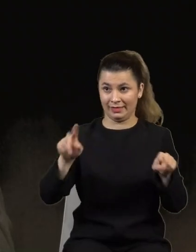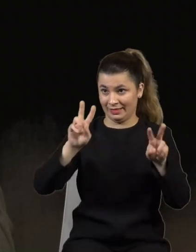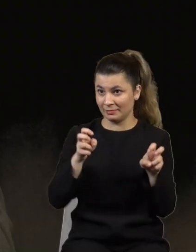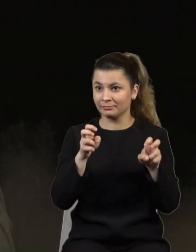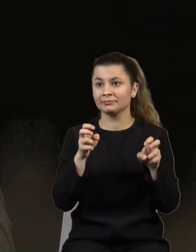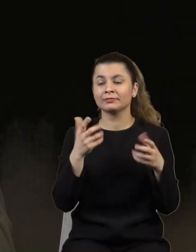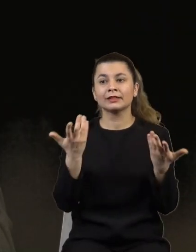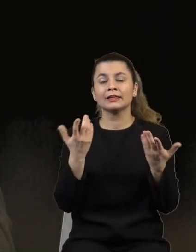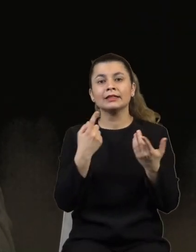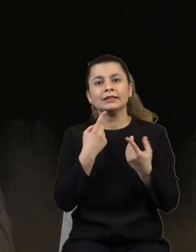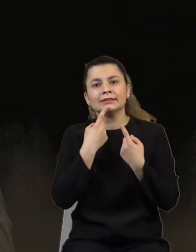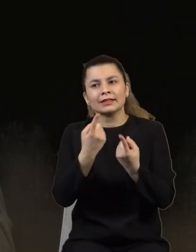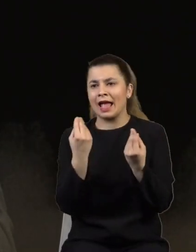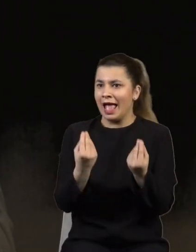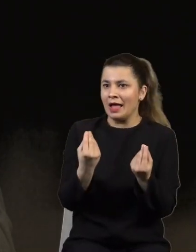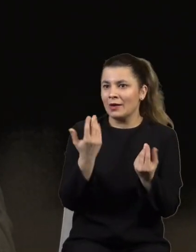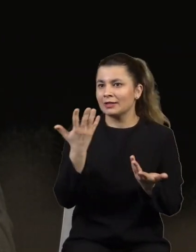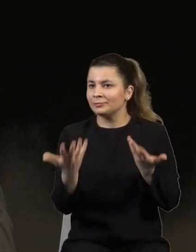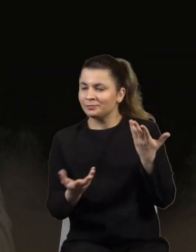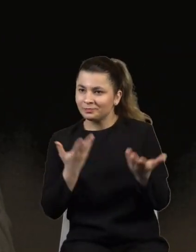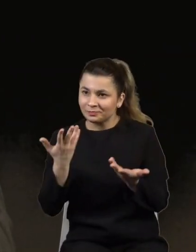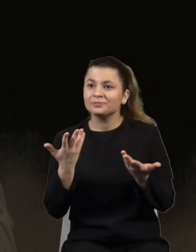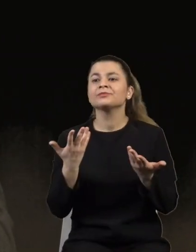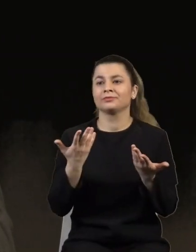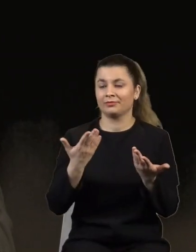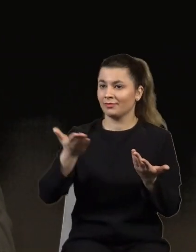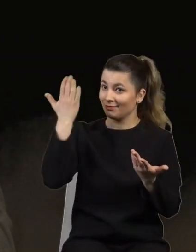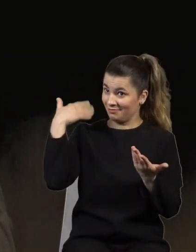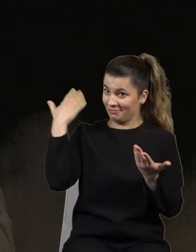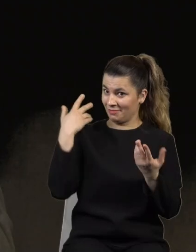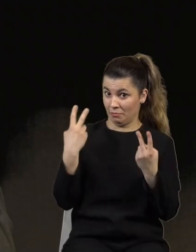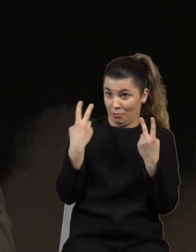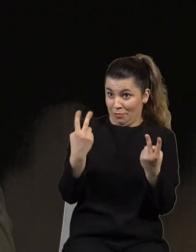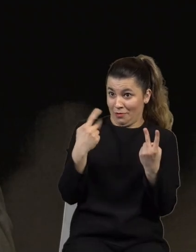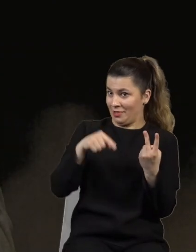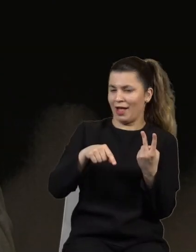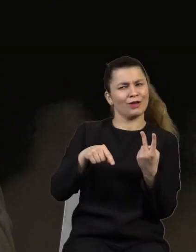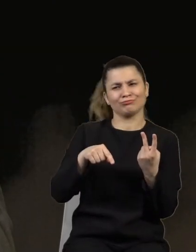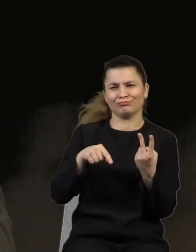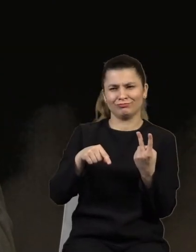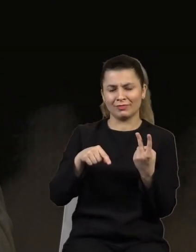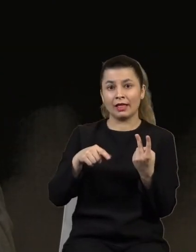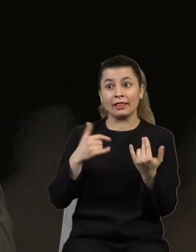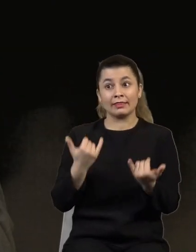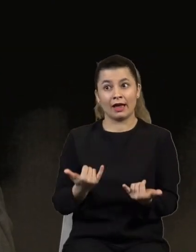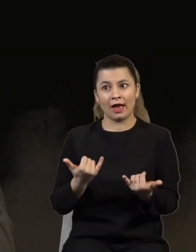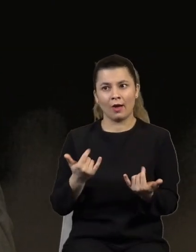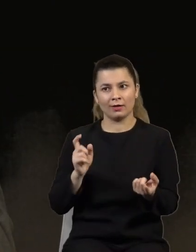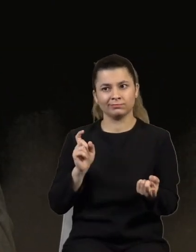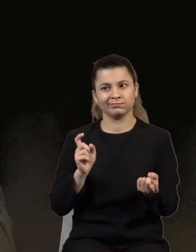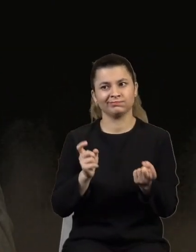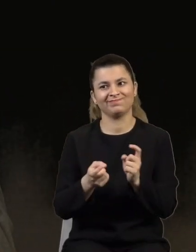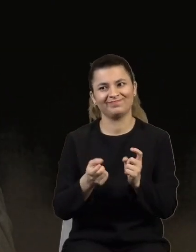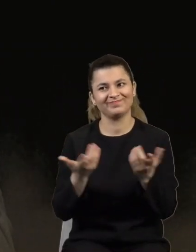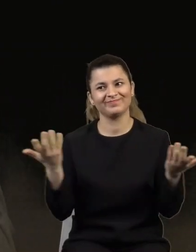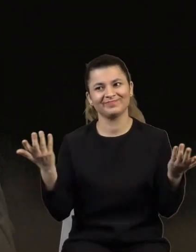high priorities up to now. And this has got to change. It doesn't mean it cannot be integrated. Many of the aspects